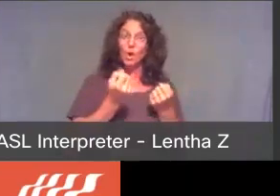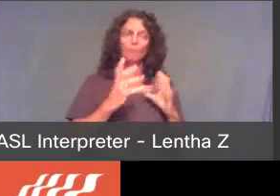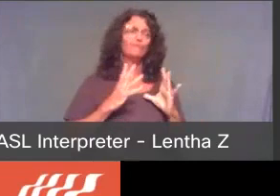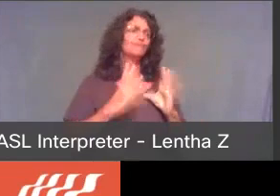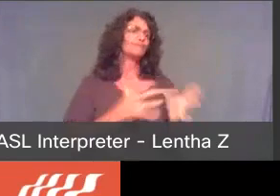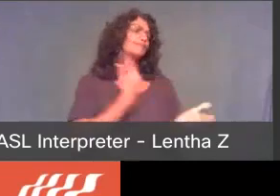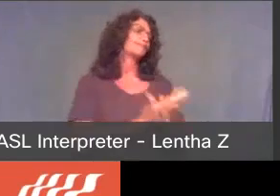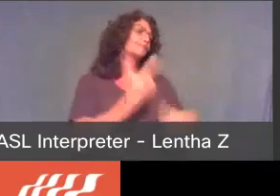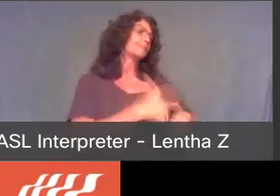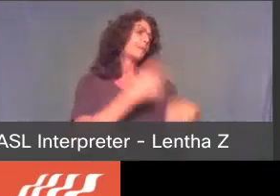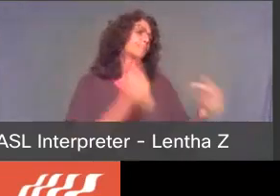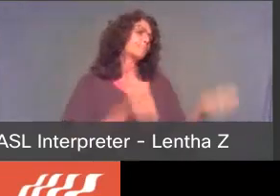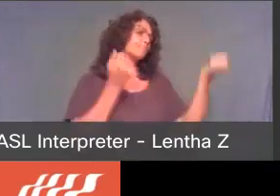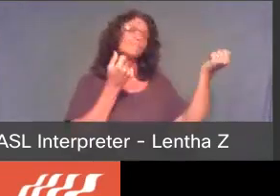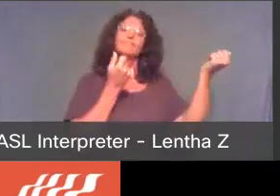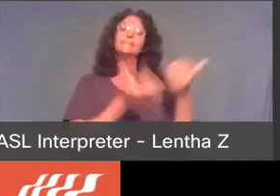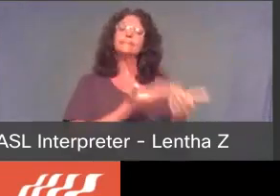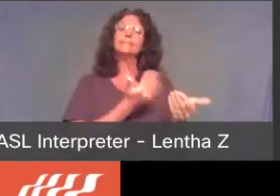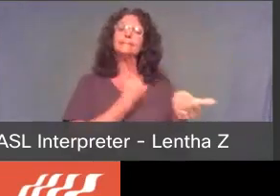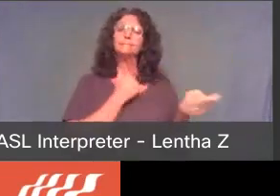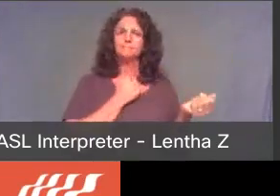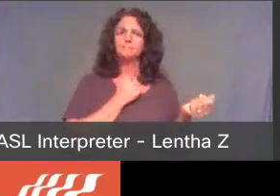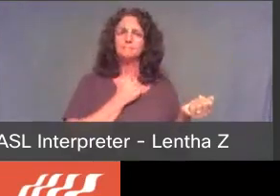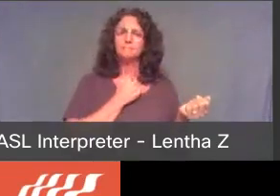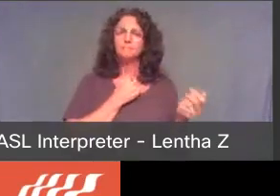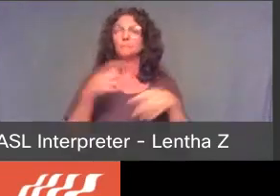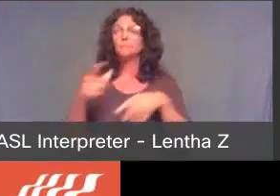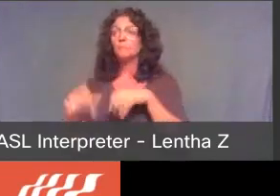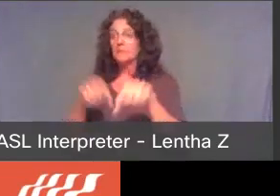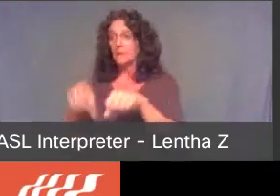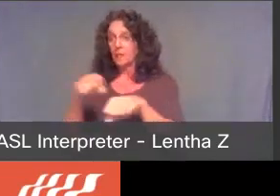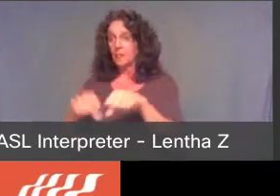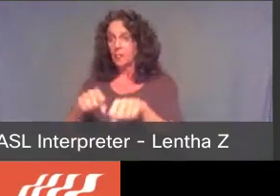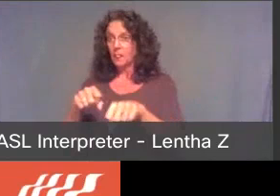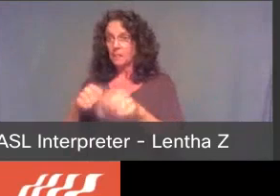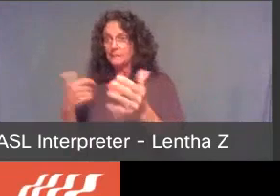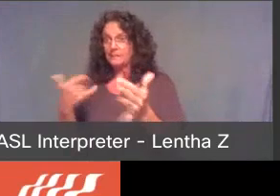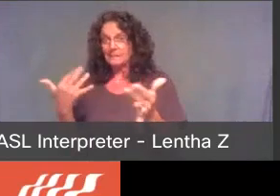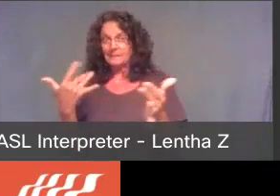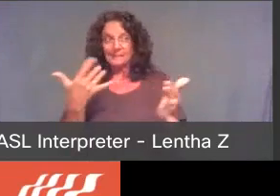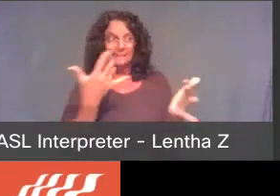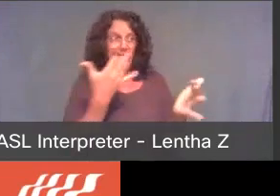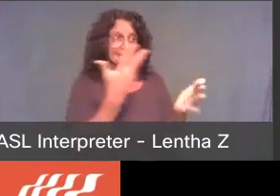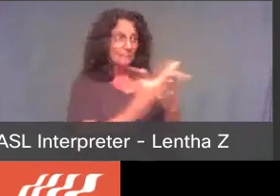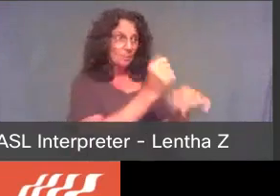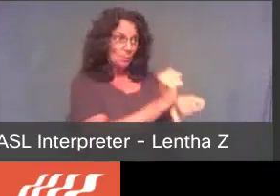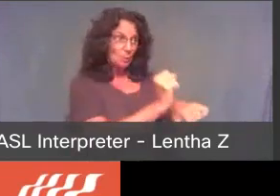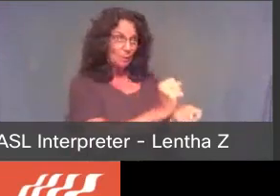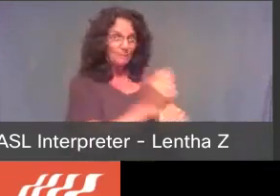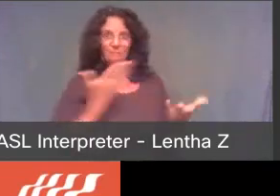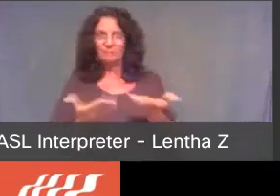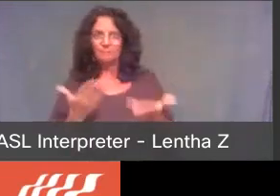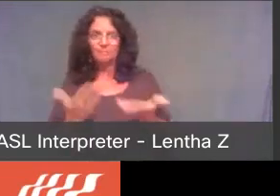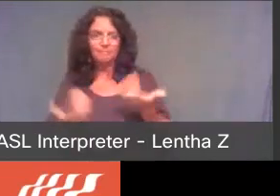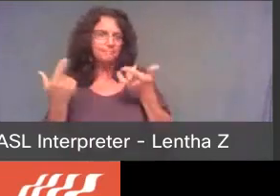to work on time pretty quickly, pretty easily. Those of us assigned to a bicycle may take longer. We may